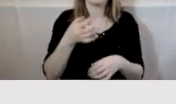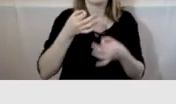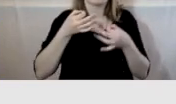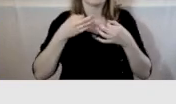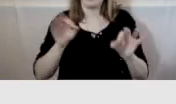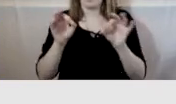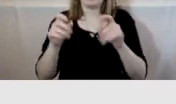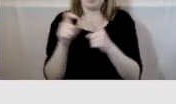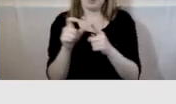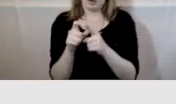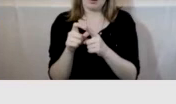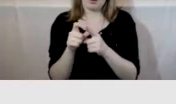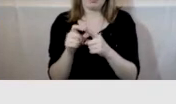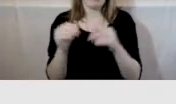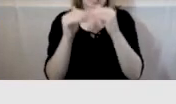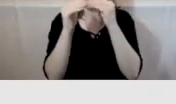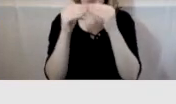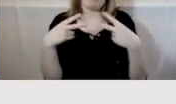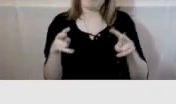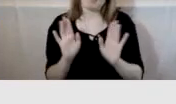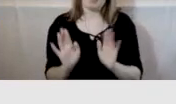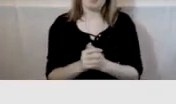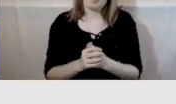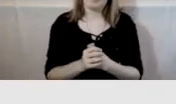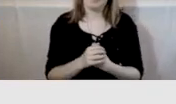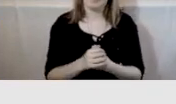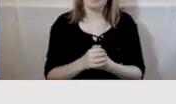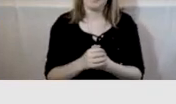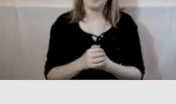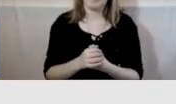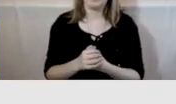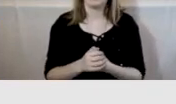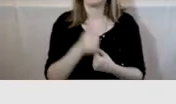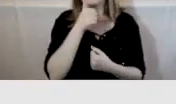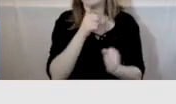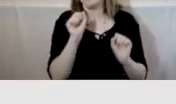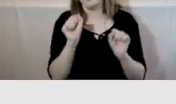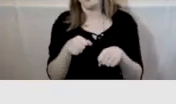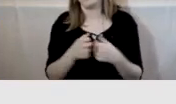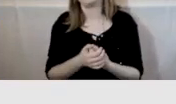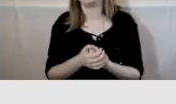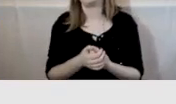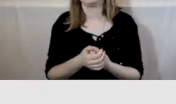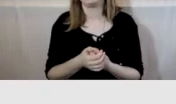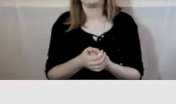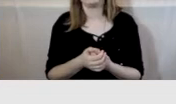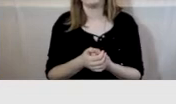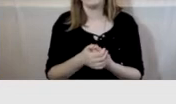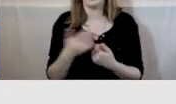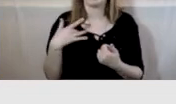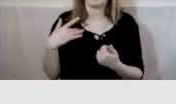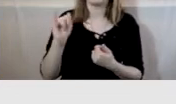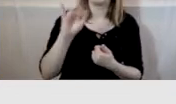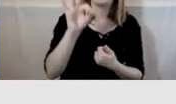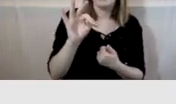yeah, with no levels, which can have like for example, for we talk like IT subject.